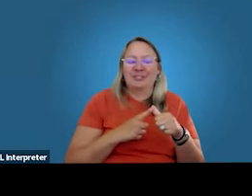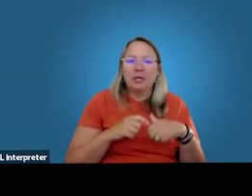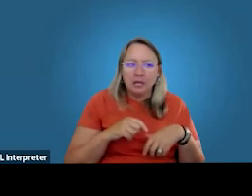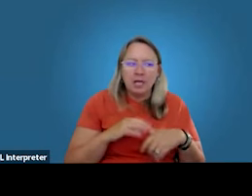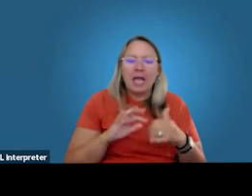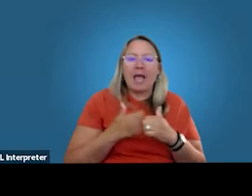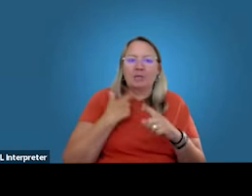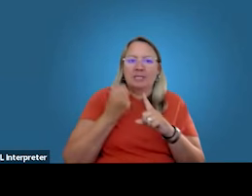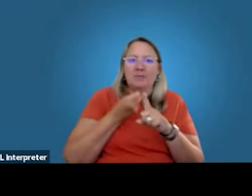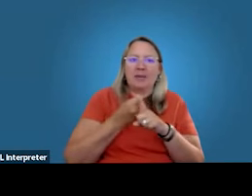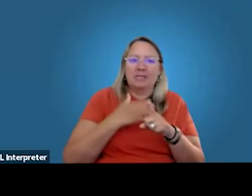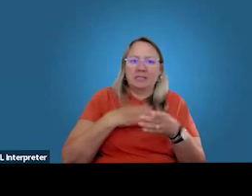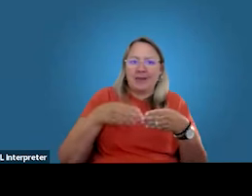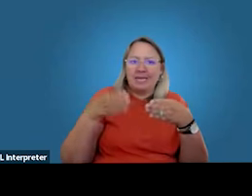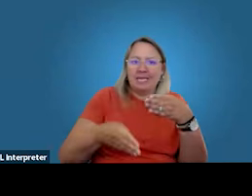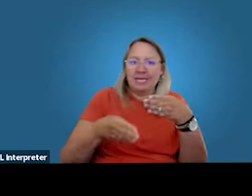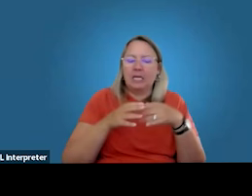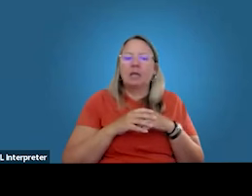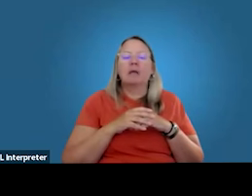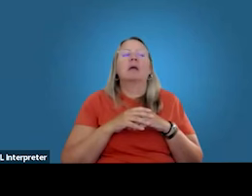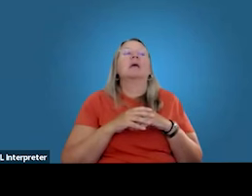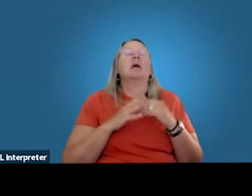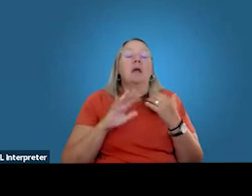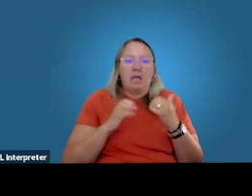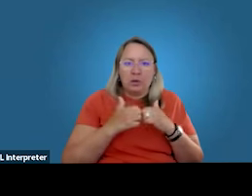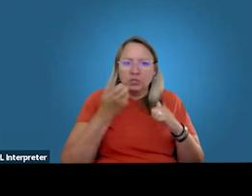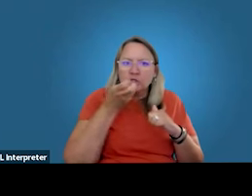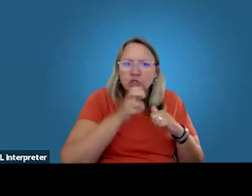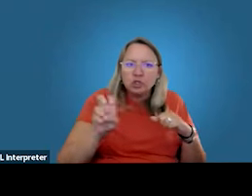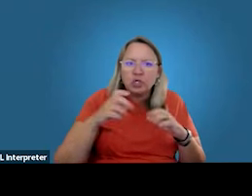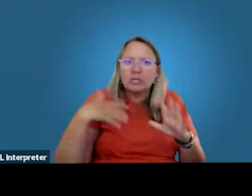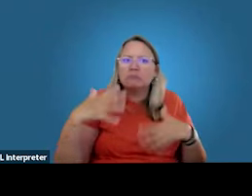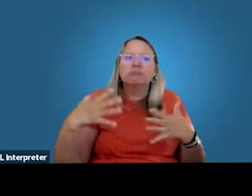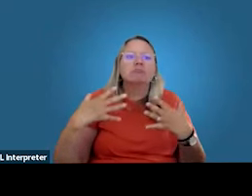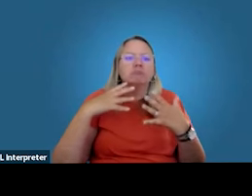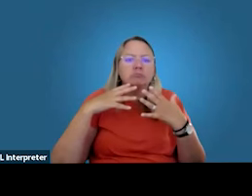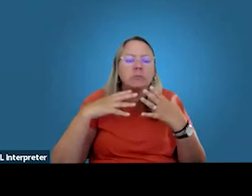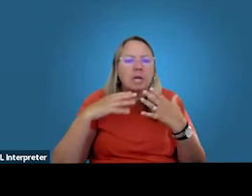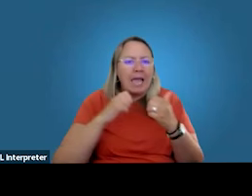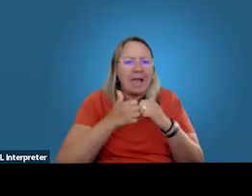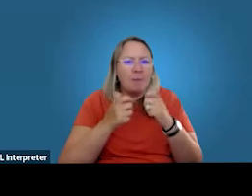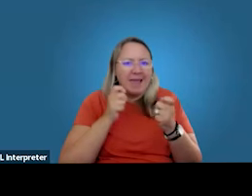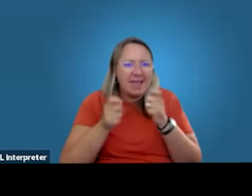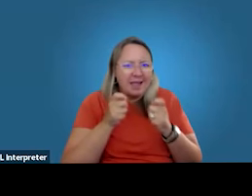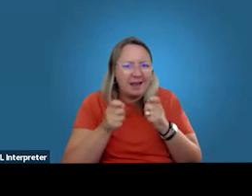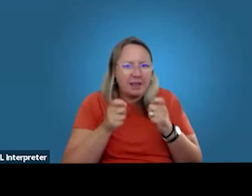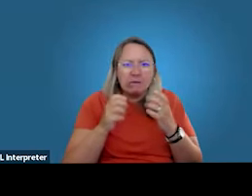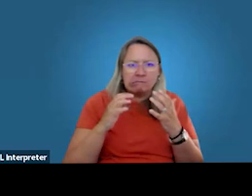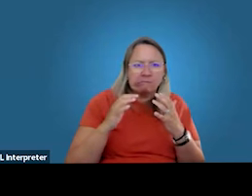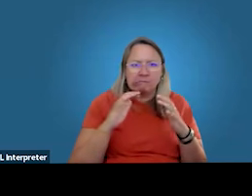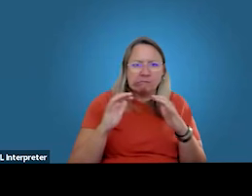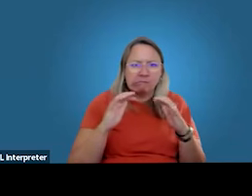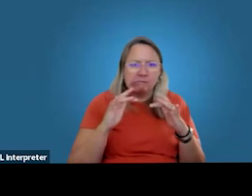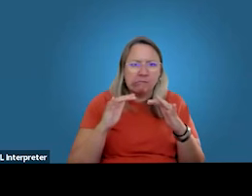really impactful with my ending? How am I taking them through a journey that might feel familiar? And how am I editing back? Is really key. Okay,